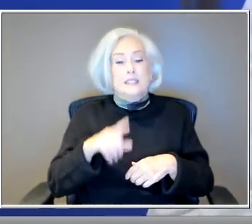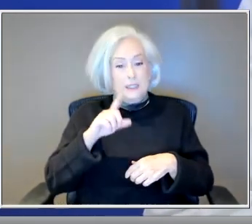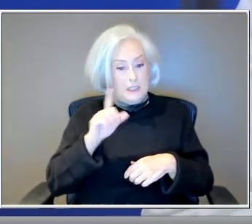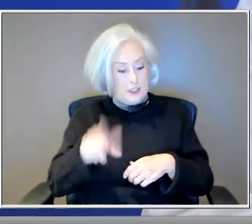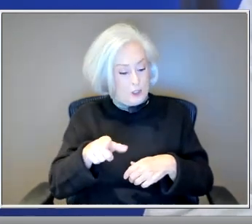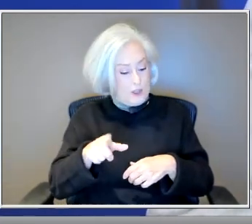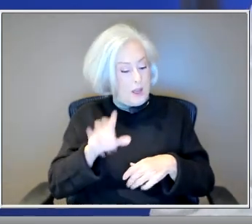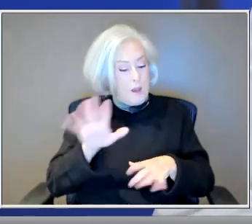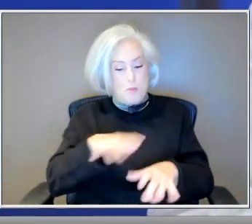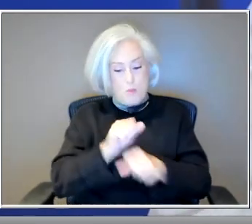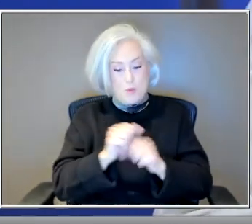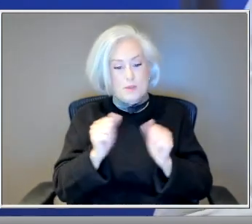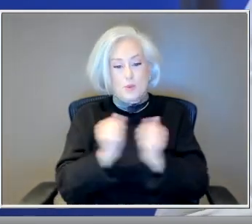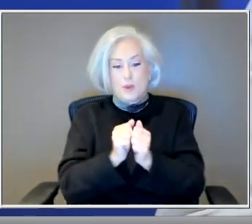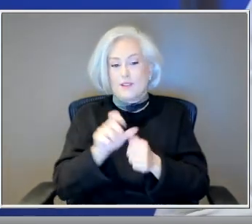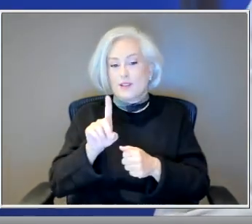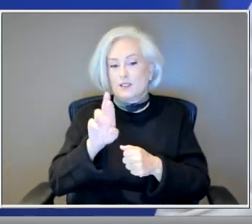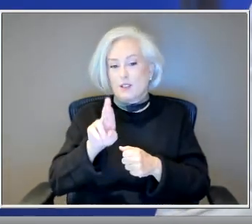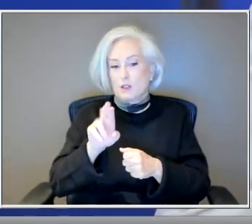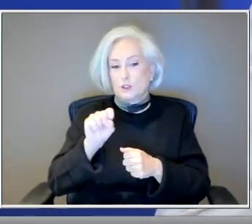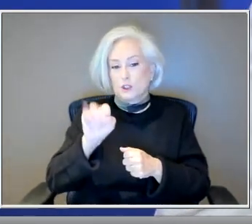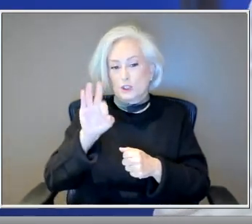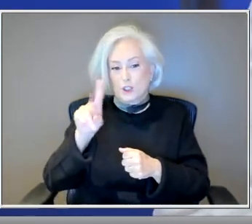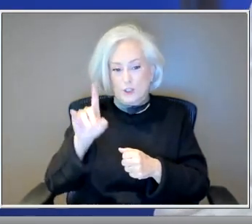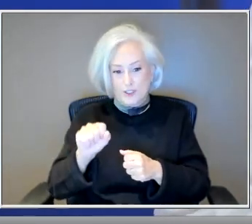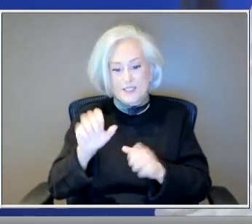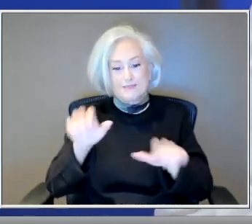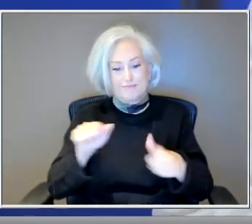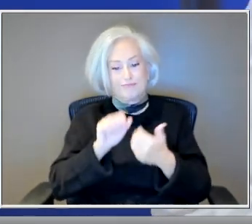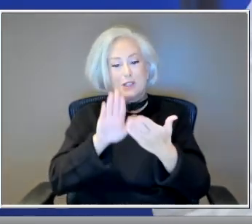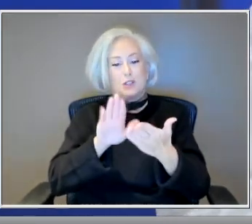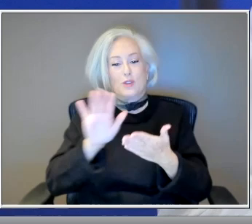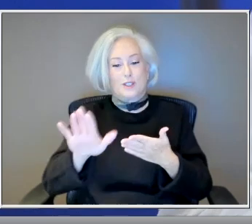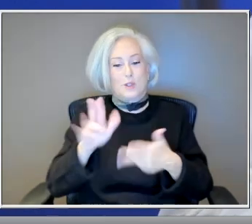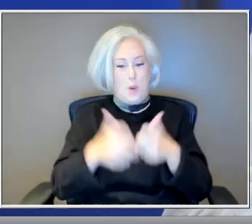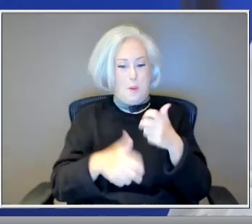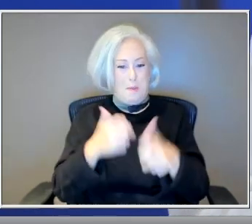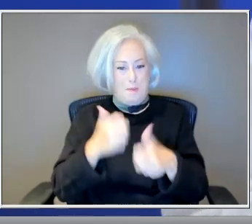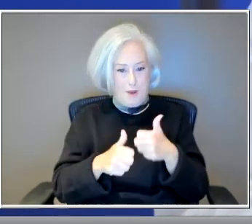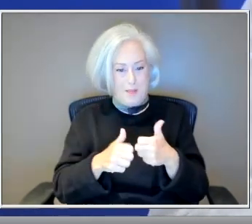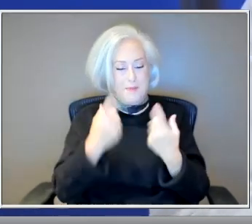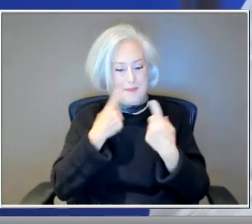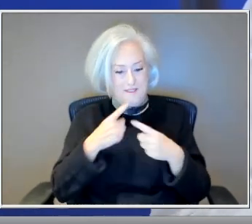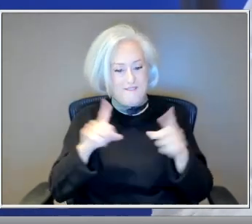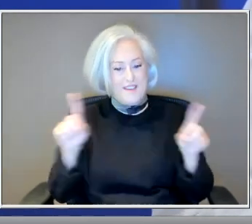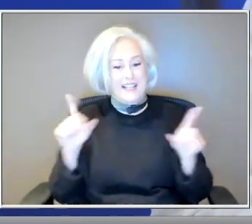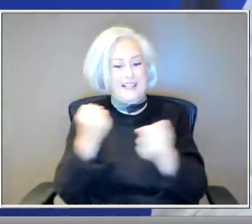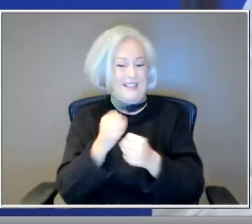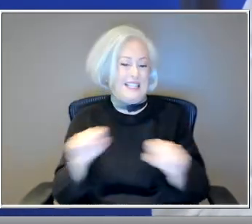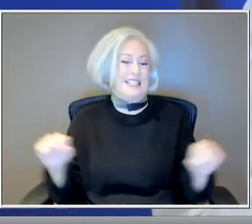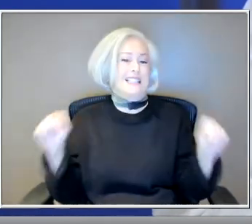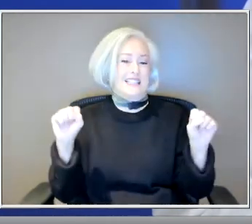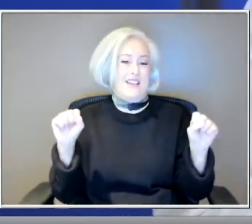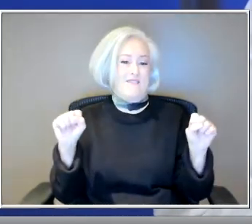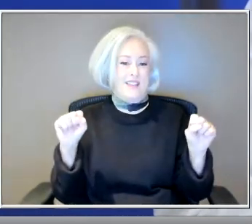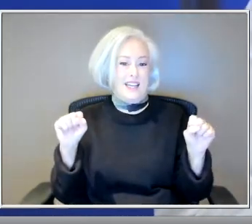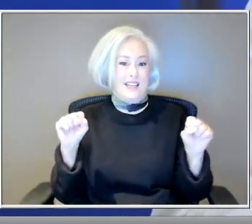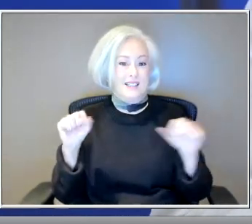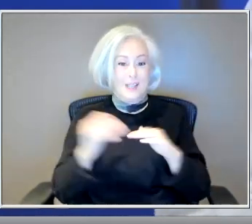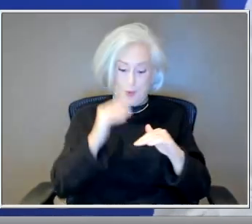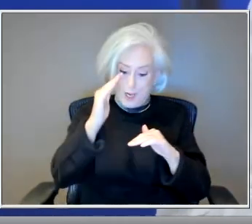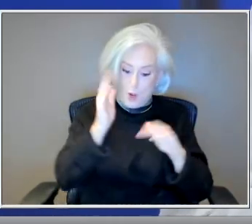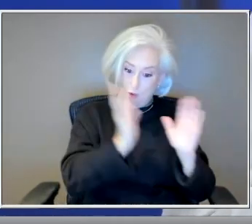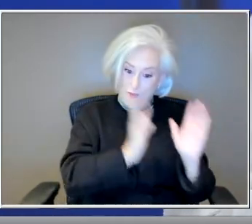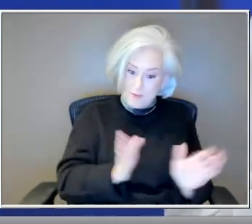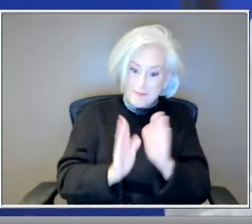and we were able to address that situation in a very effective, safe way. Over-prepared, but essentially got